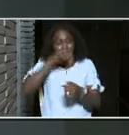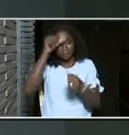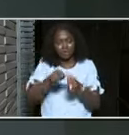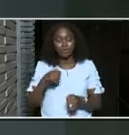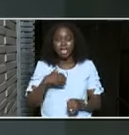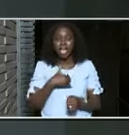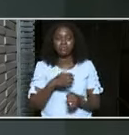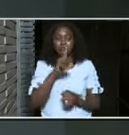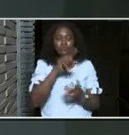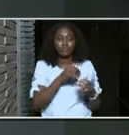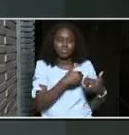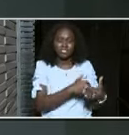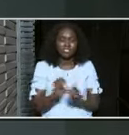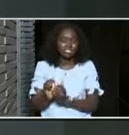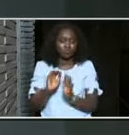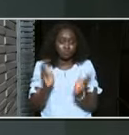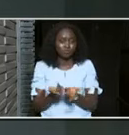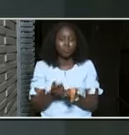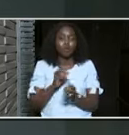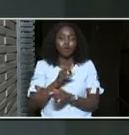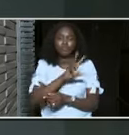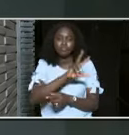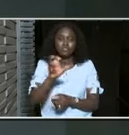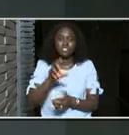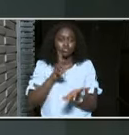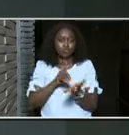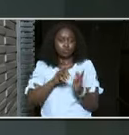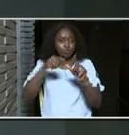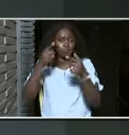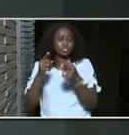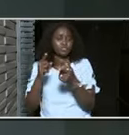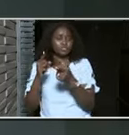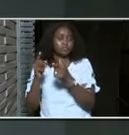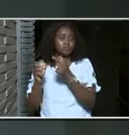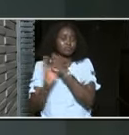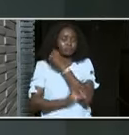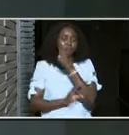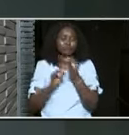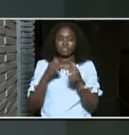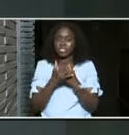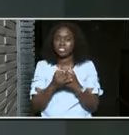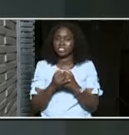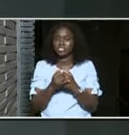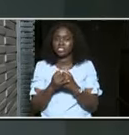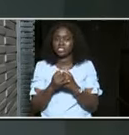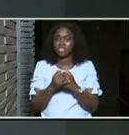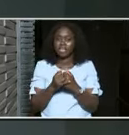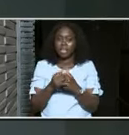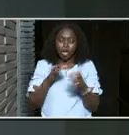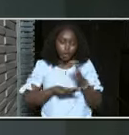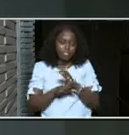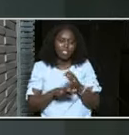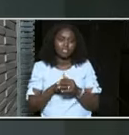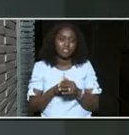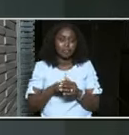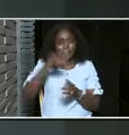300 medical doctors going abroad that time, and only 45 were men.